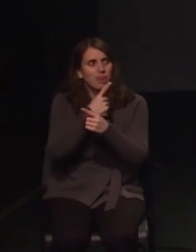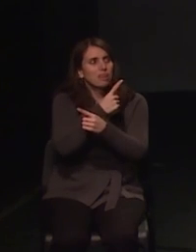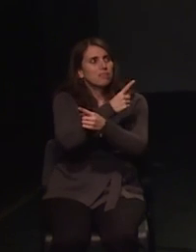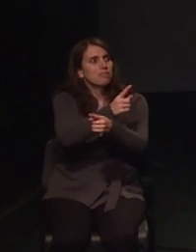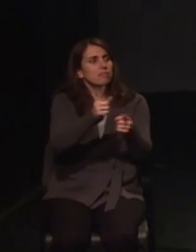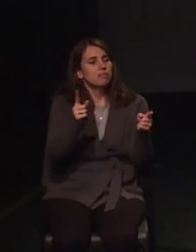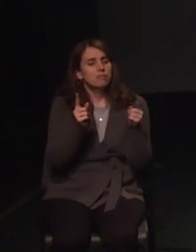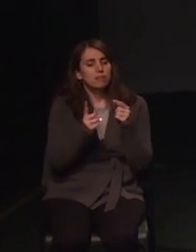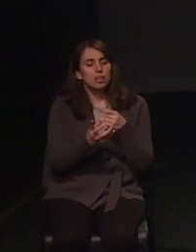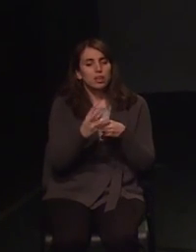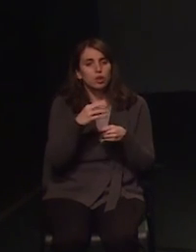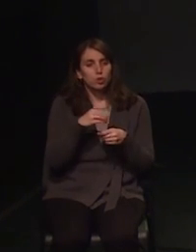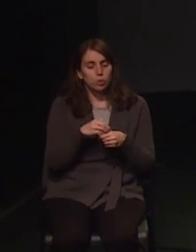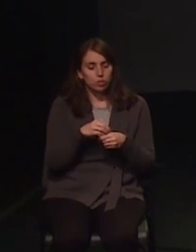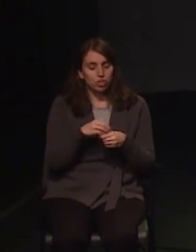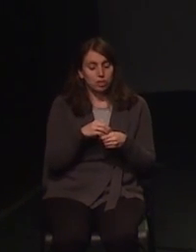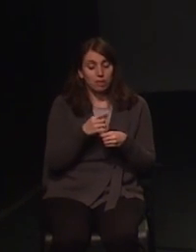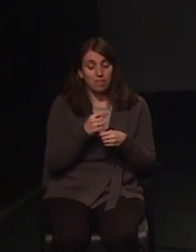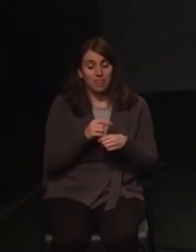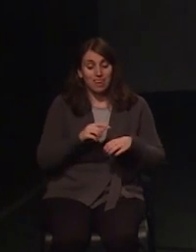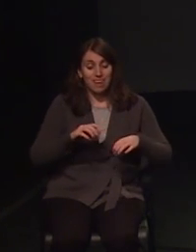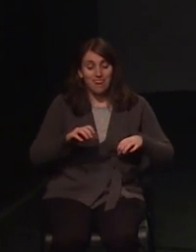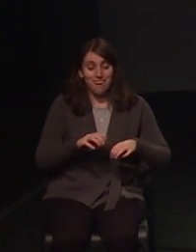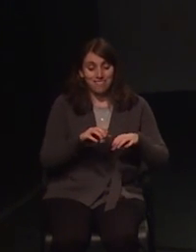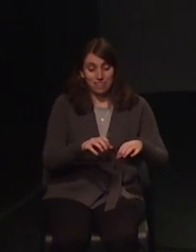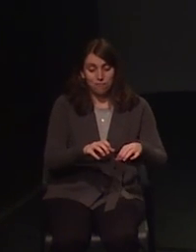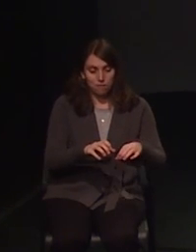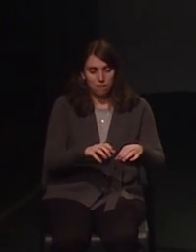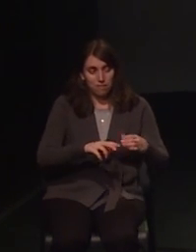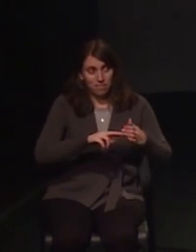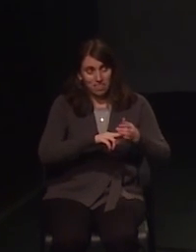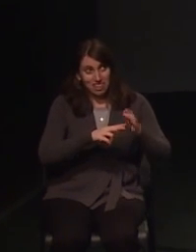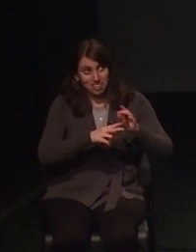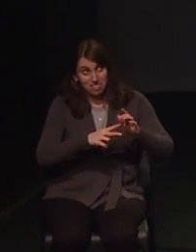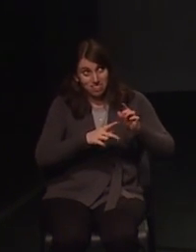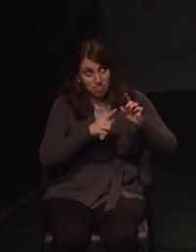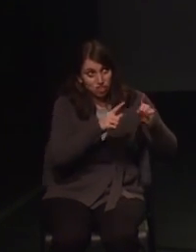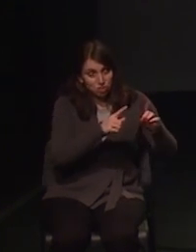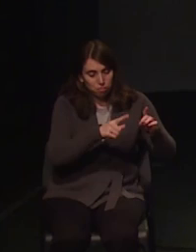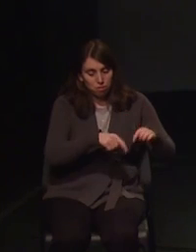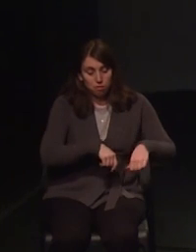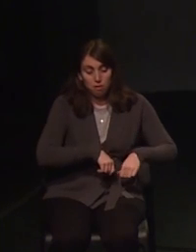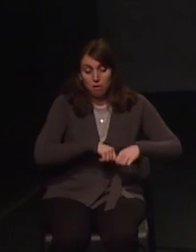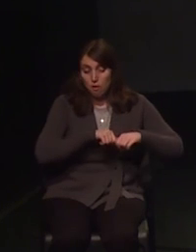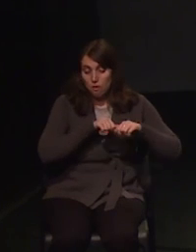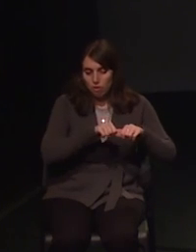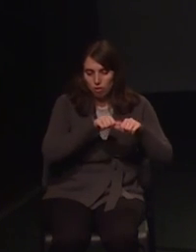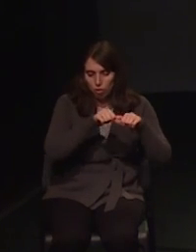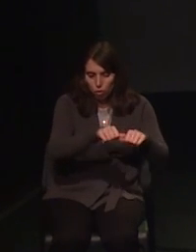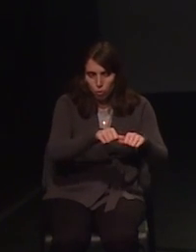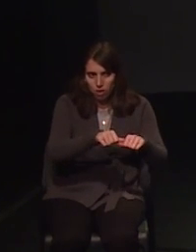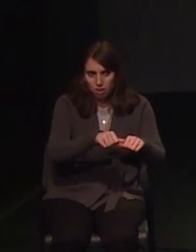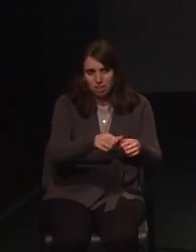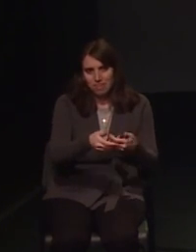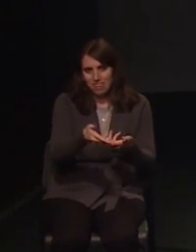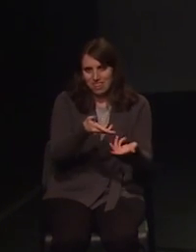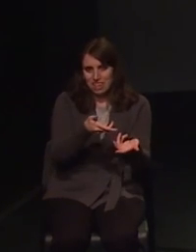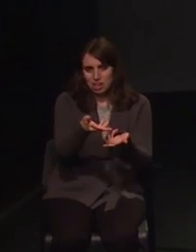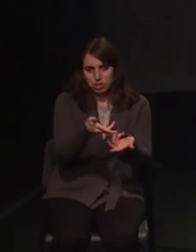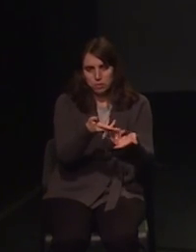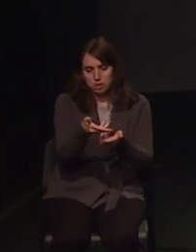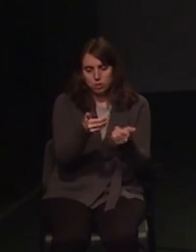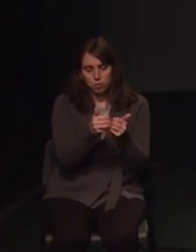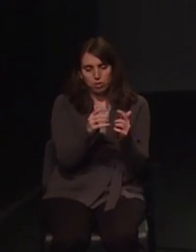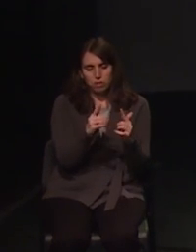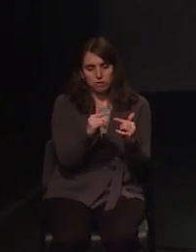Inclusion, the active, intentional, ongoing engagement with diversity